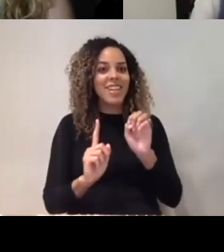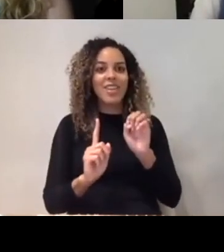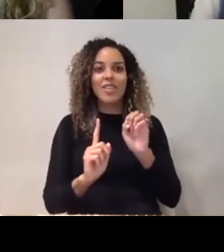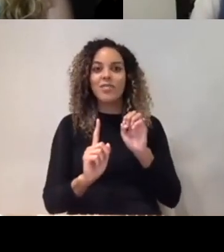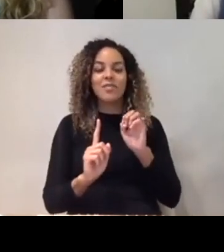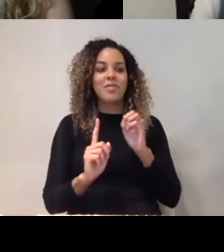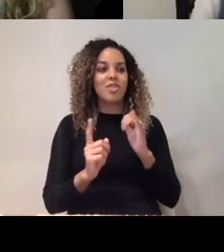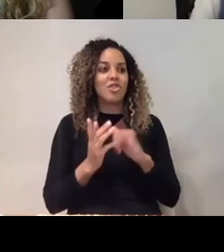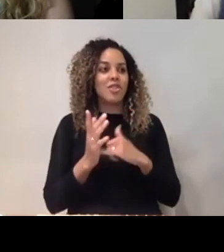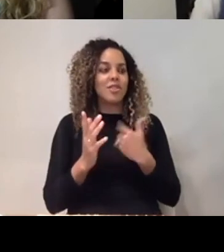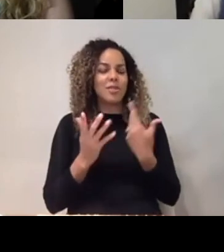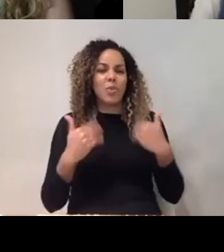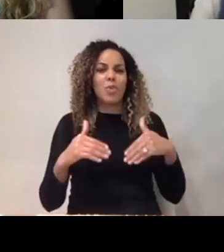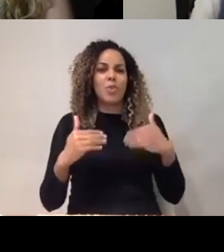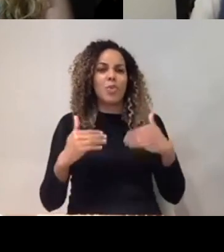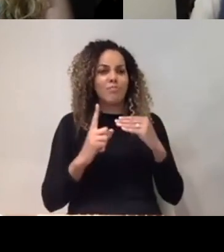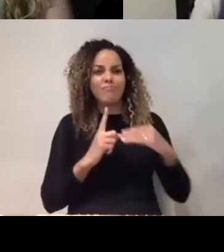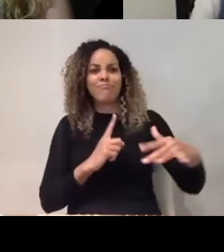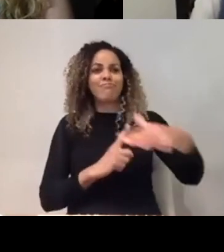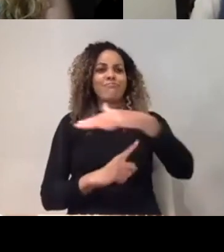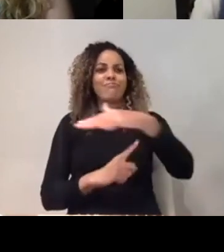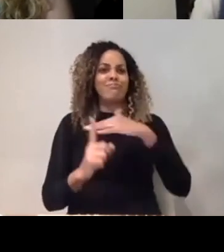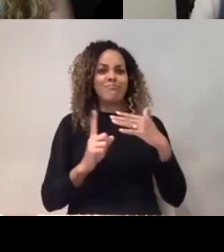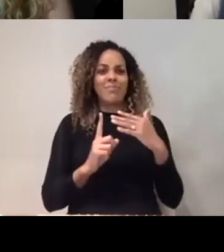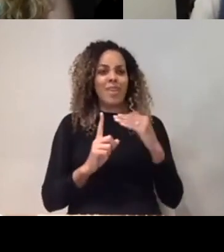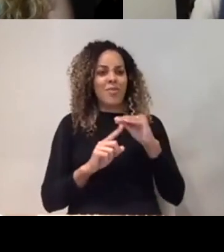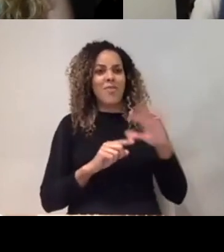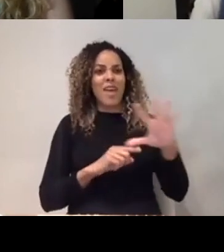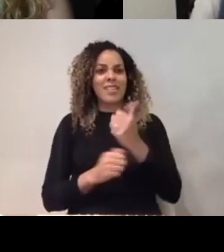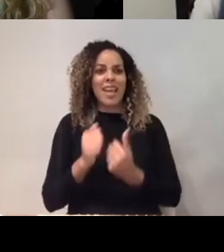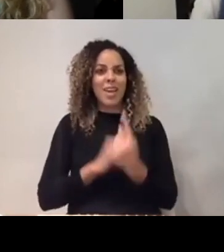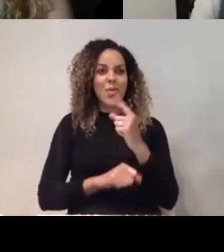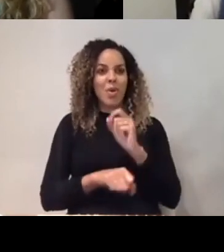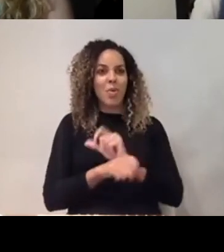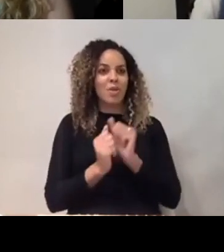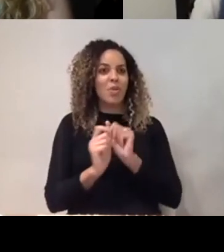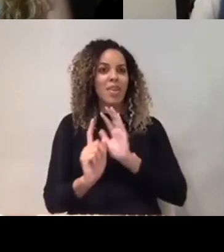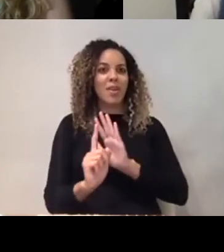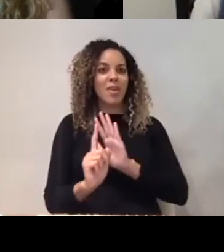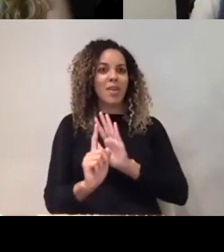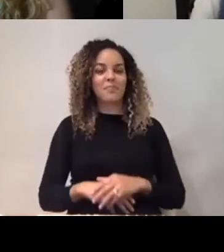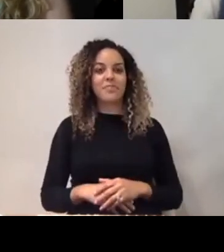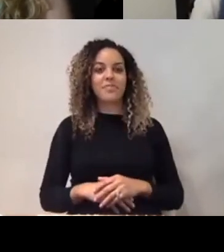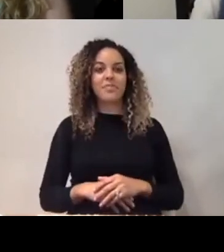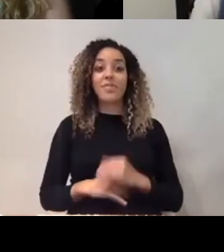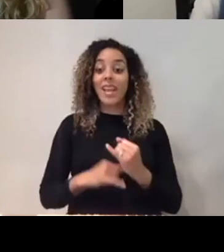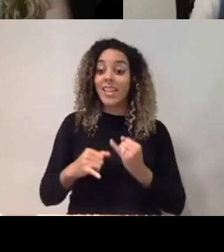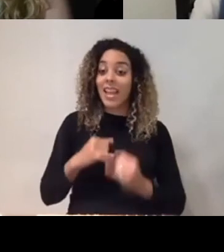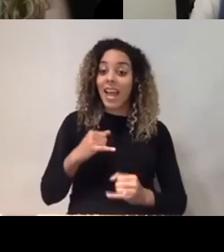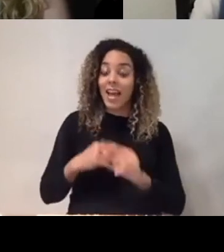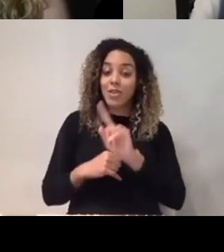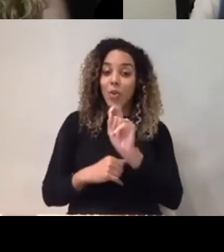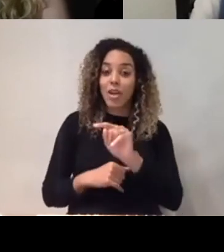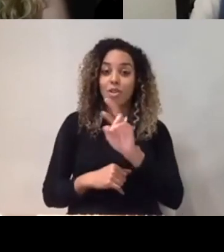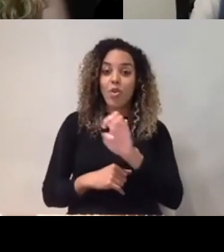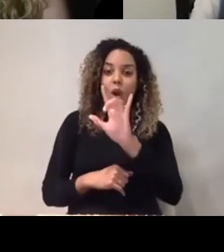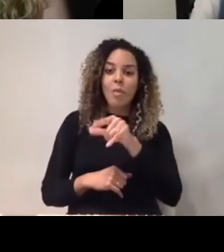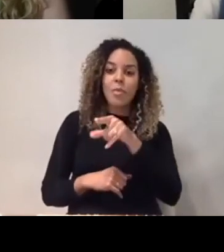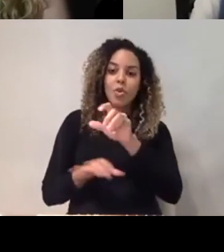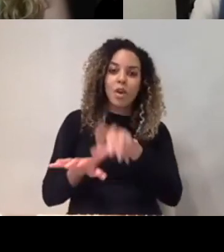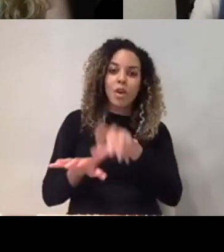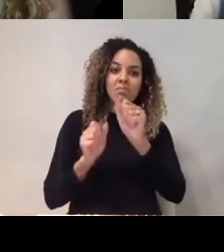with him. Nice. I love that. So I have one last question, and Ramy, you can take it